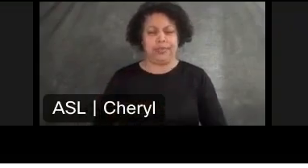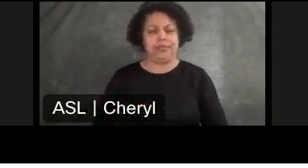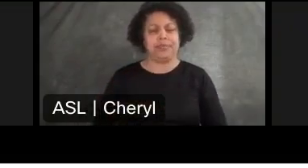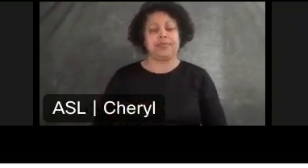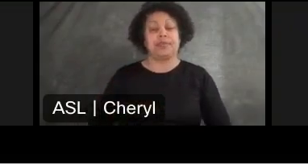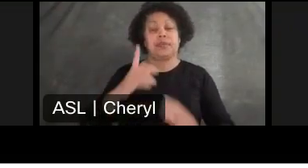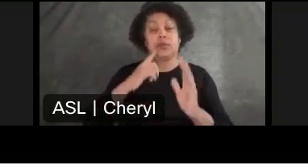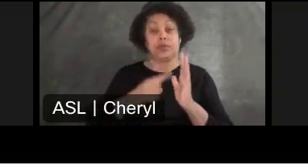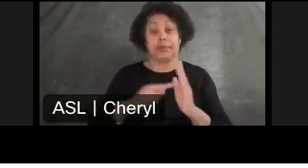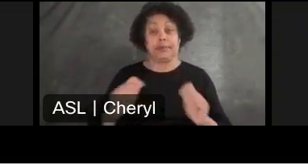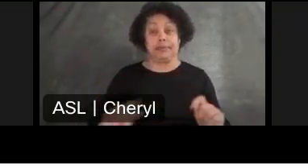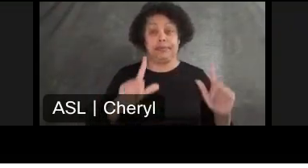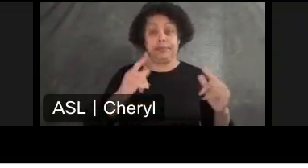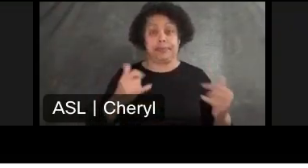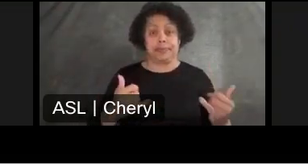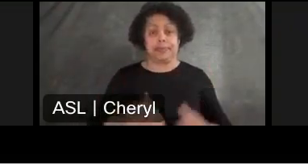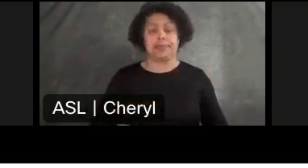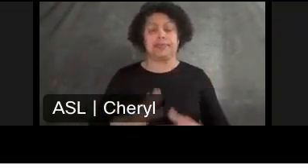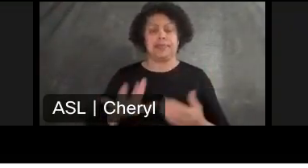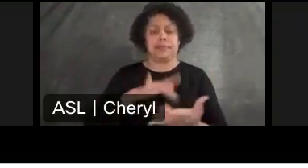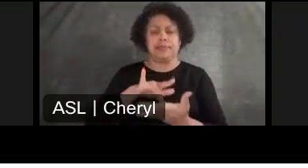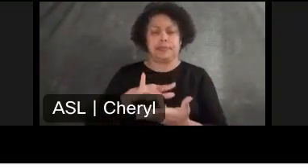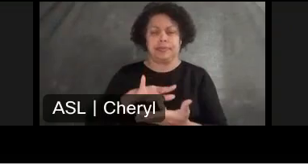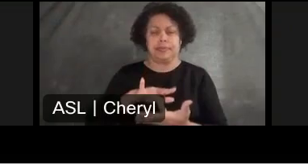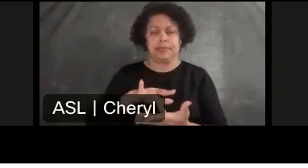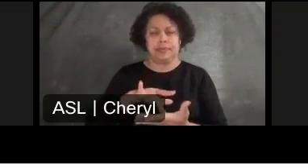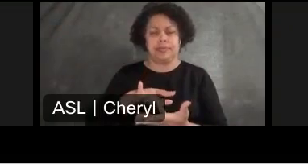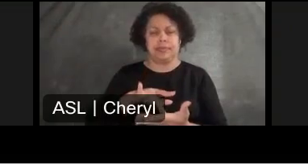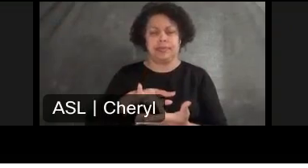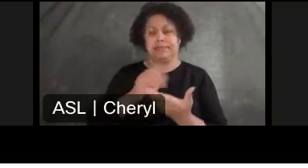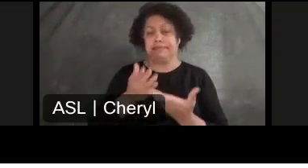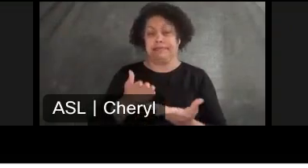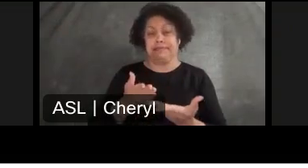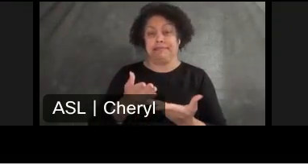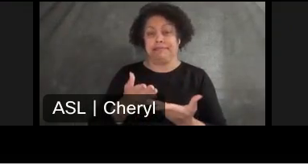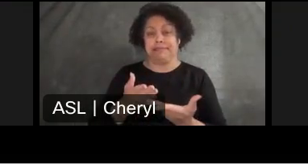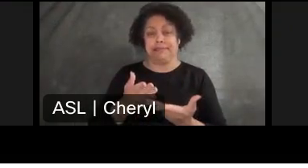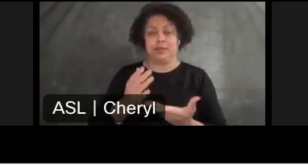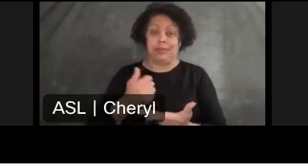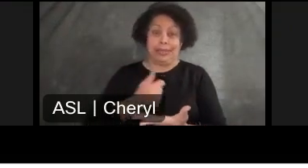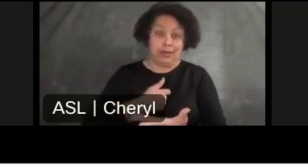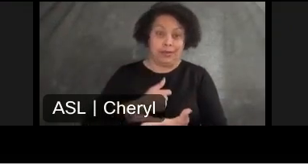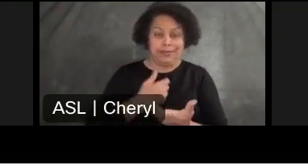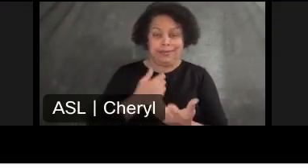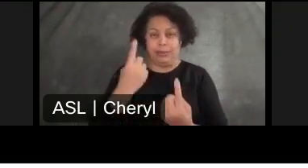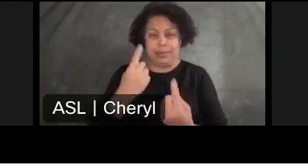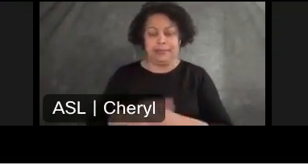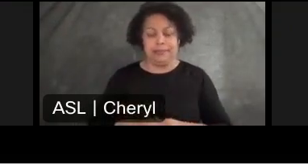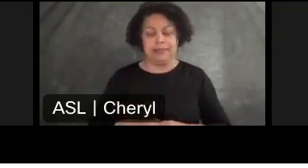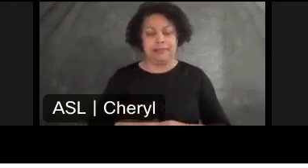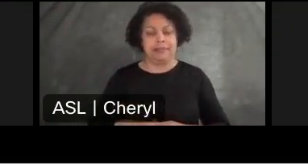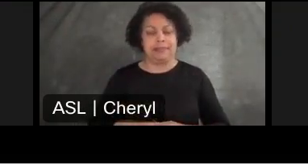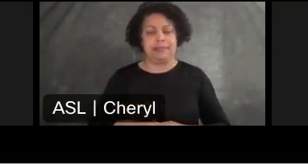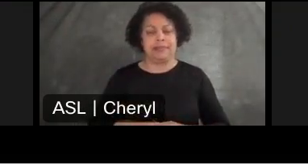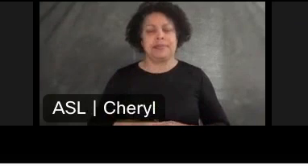image, in the middle, we have you, or I could put myself. And when you're doing this